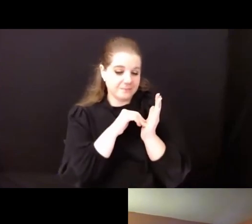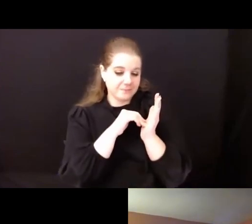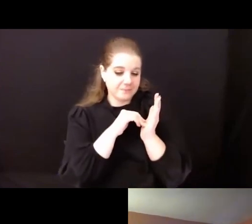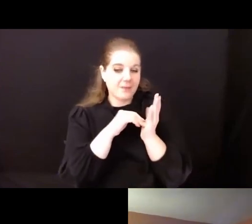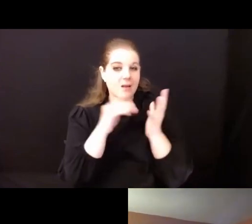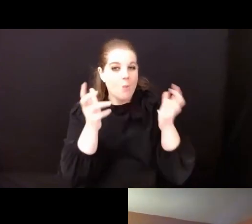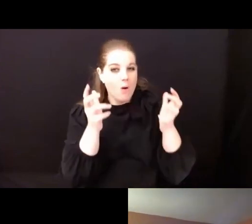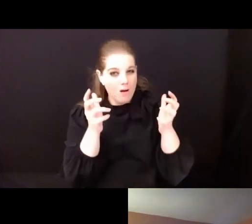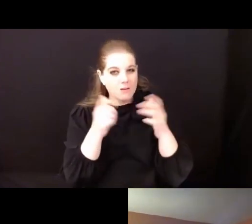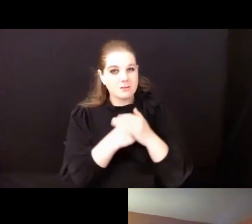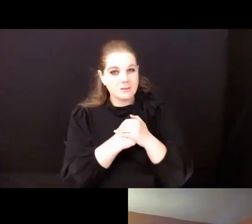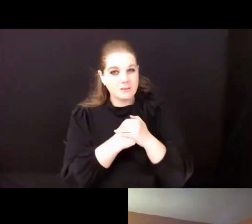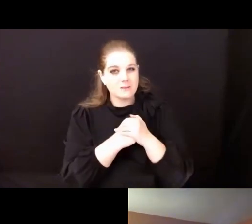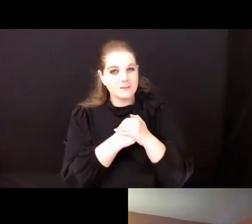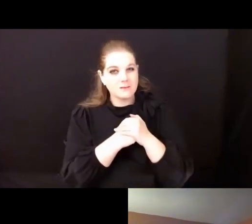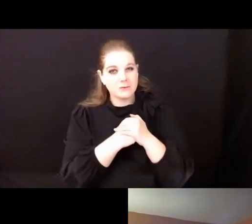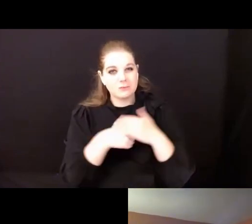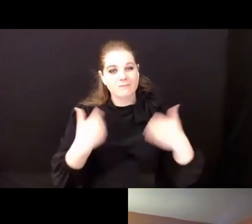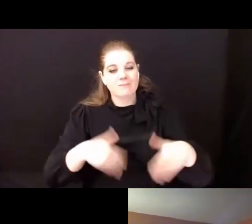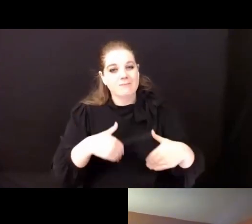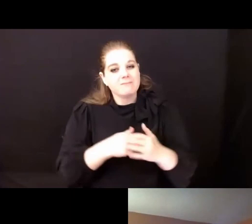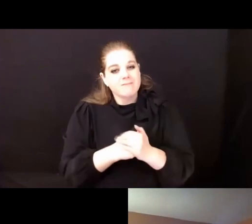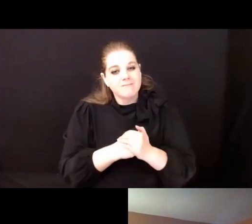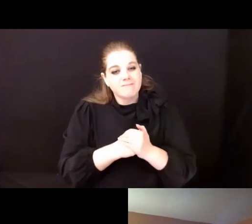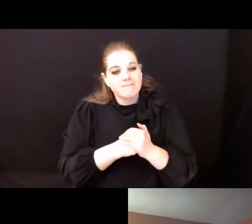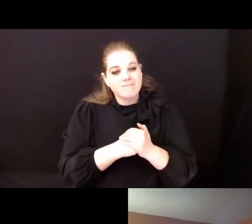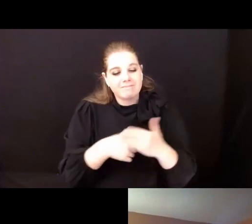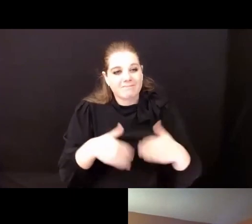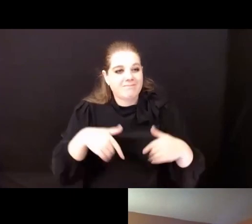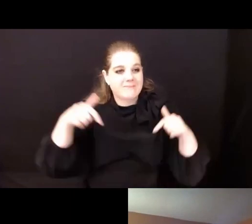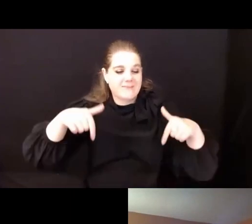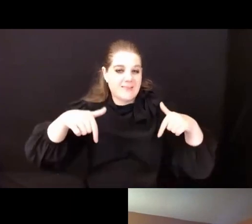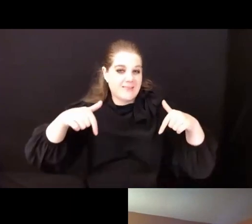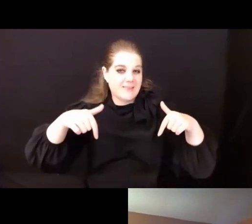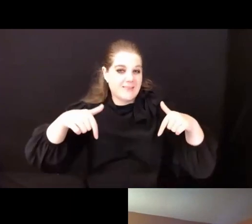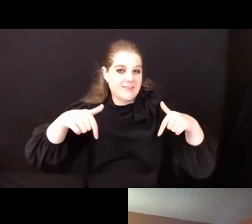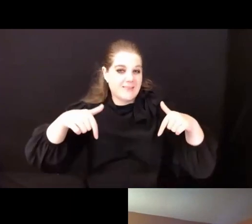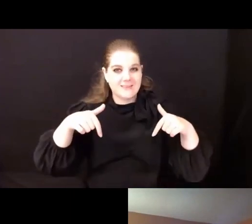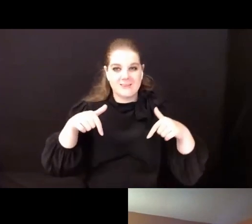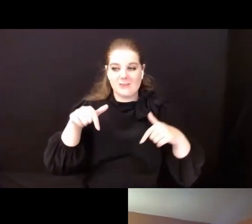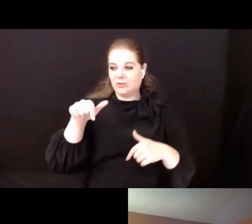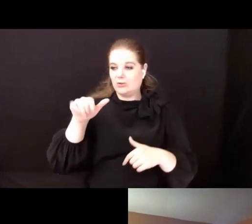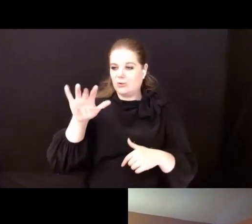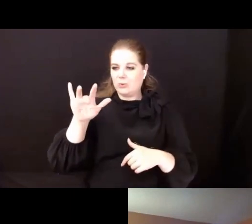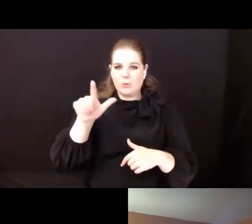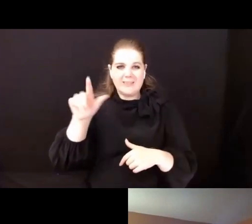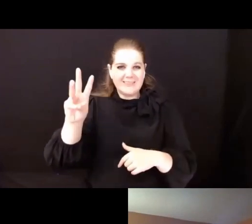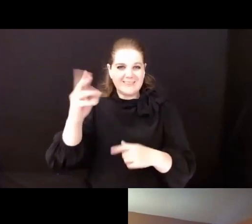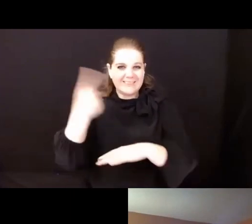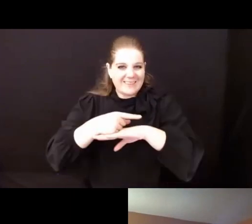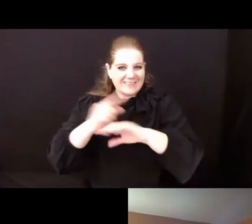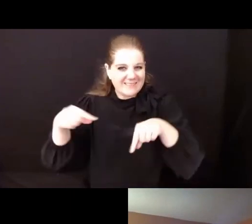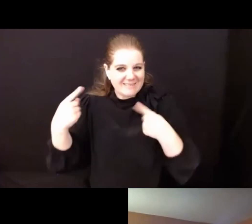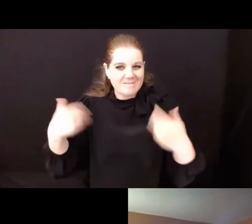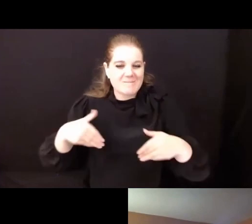say how great I think these past 26 days have